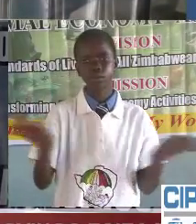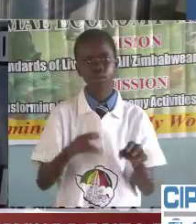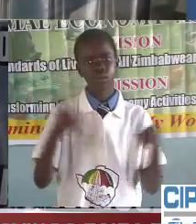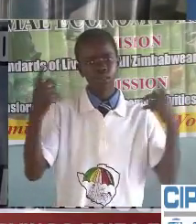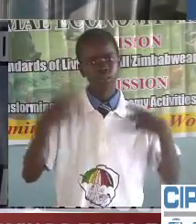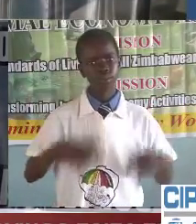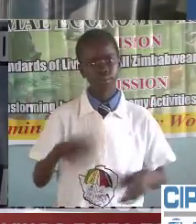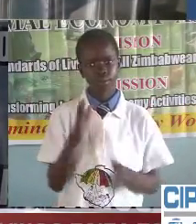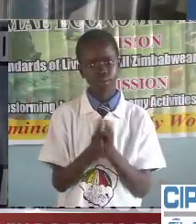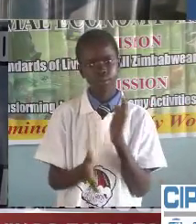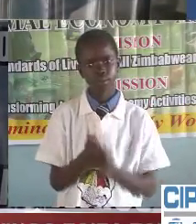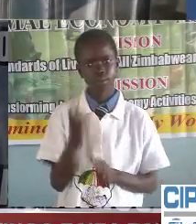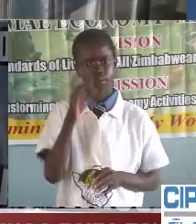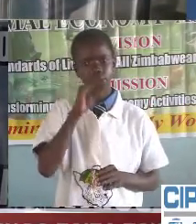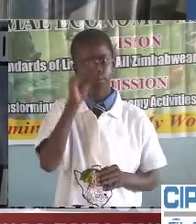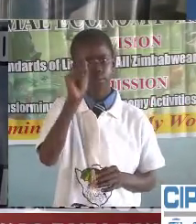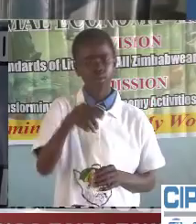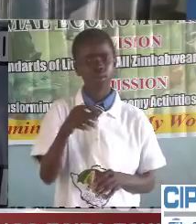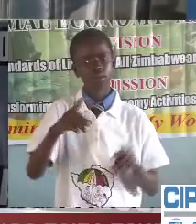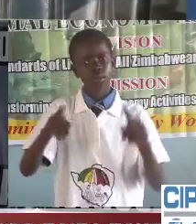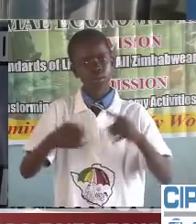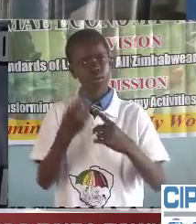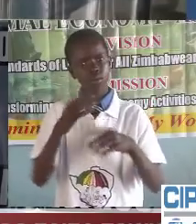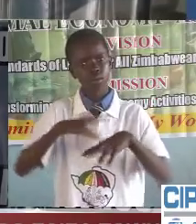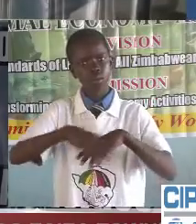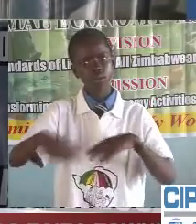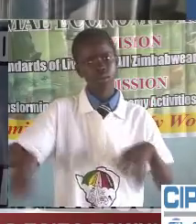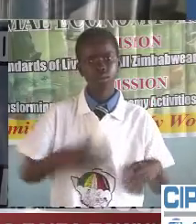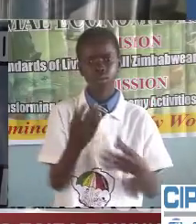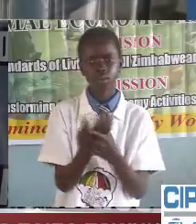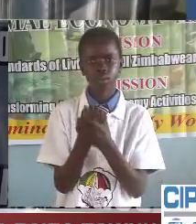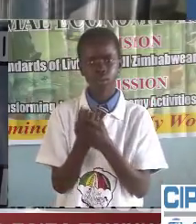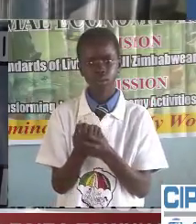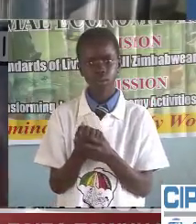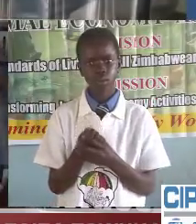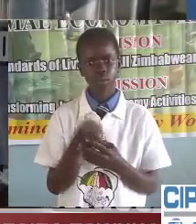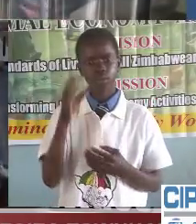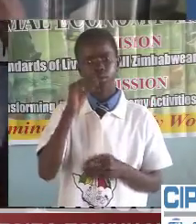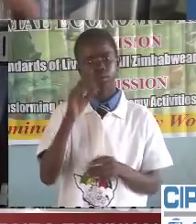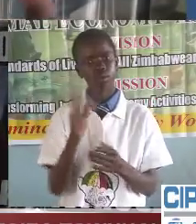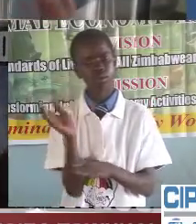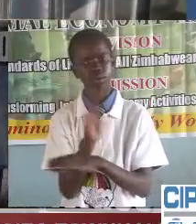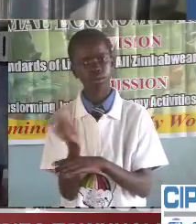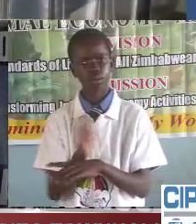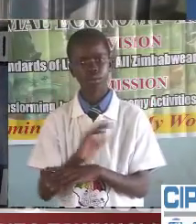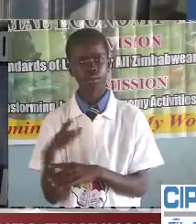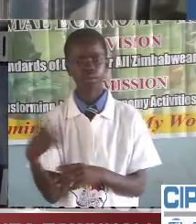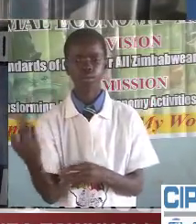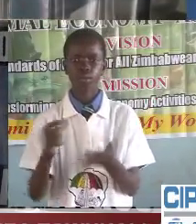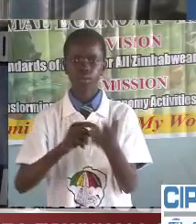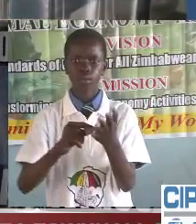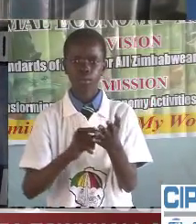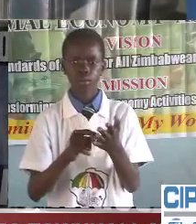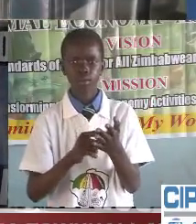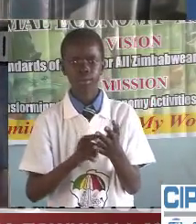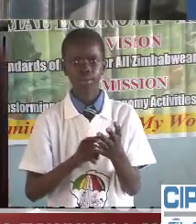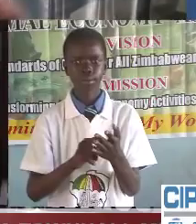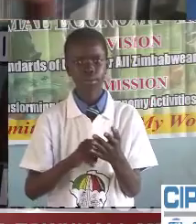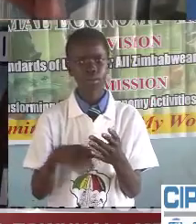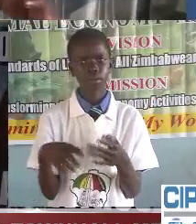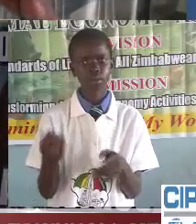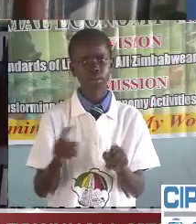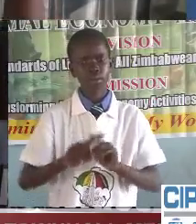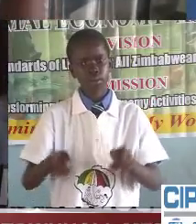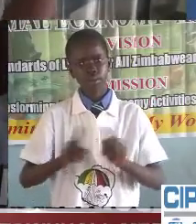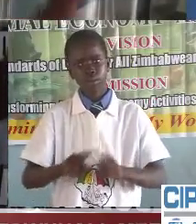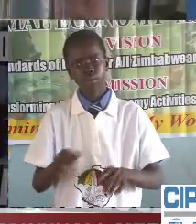is an informal economy inosanganisira ma-vendors vanotengesa airtime, inosanganisira vane